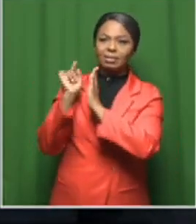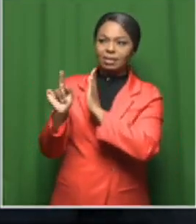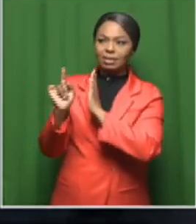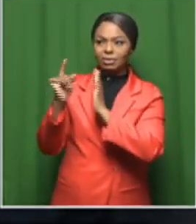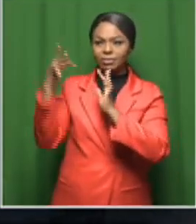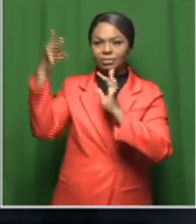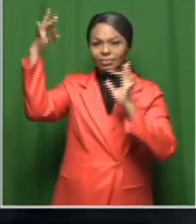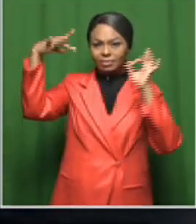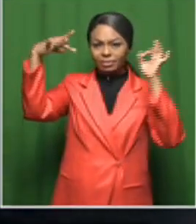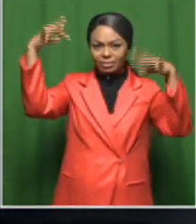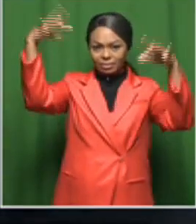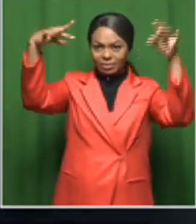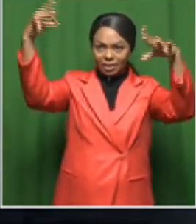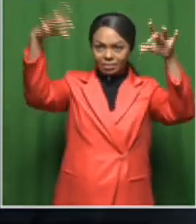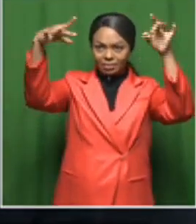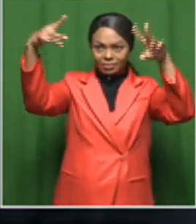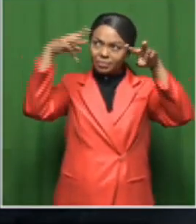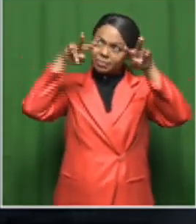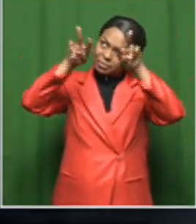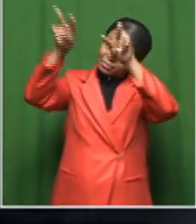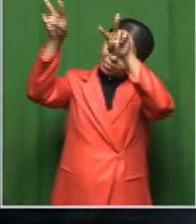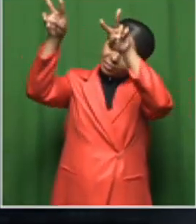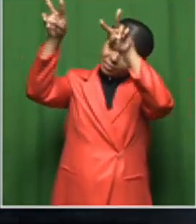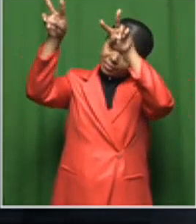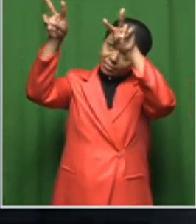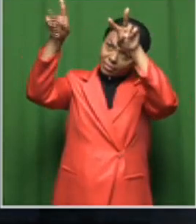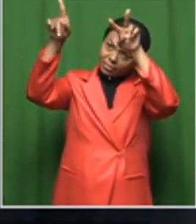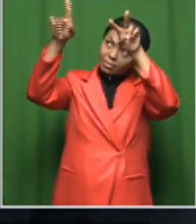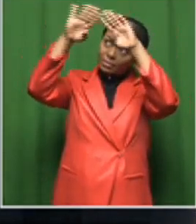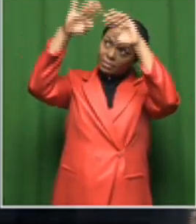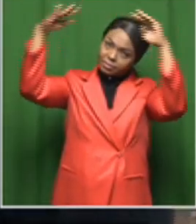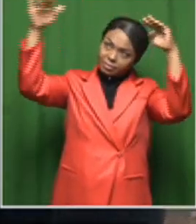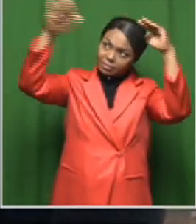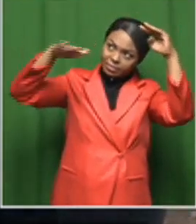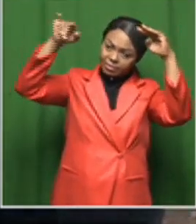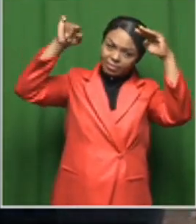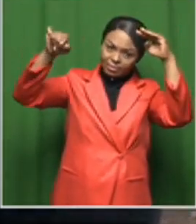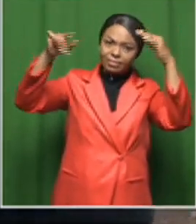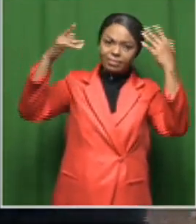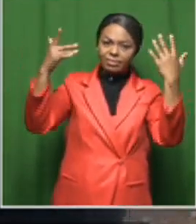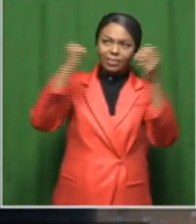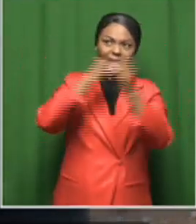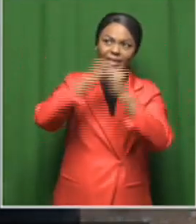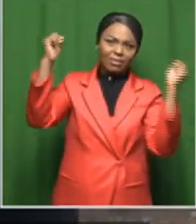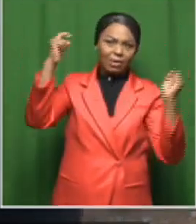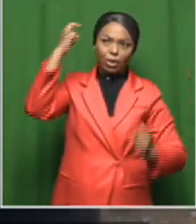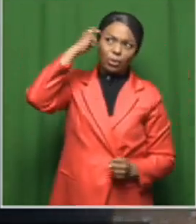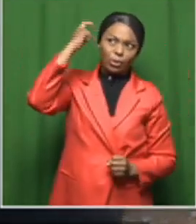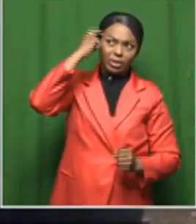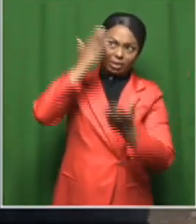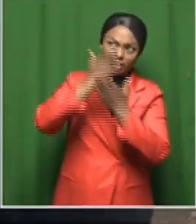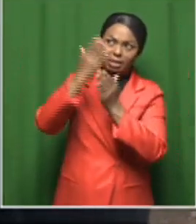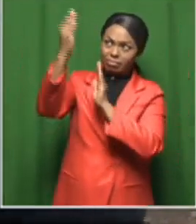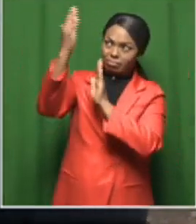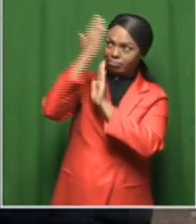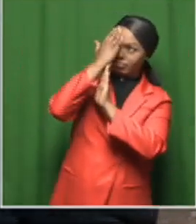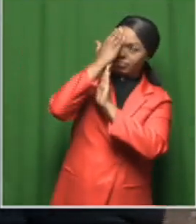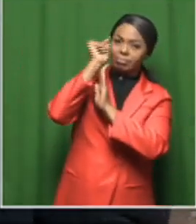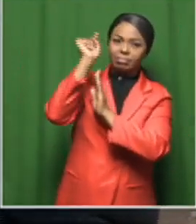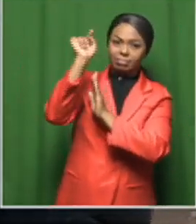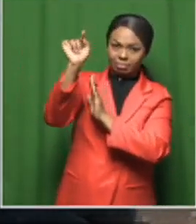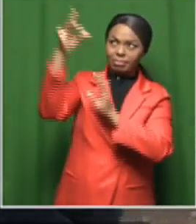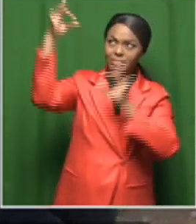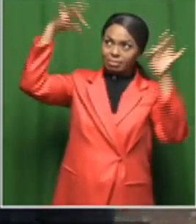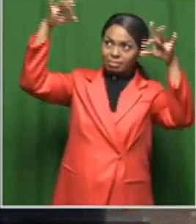telescopes, shining the laser up into the sky, something I don't ever imagine they ever dreamed they'd be able to do. So are these kind of stories